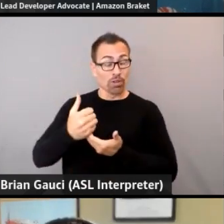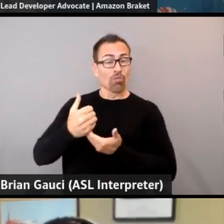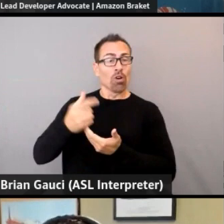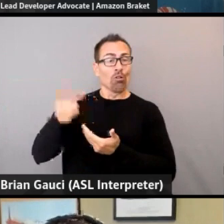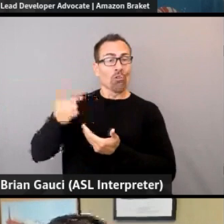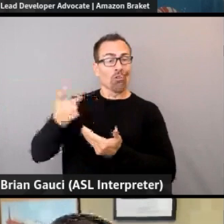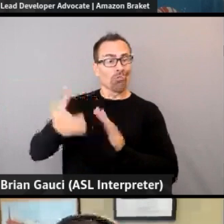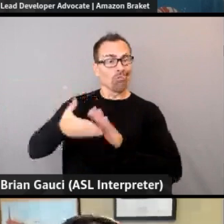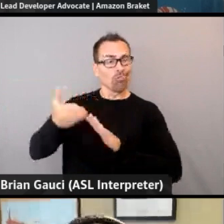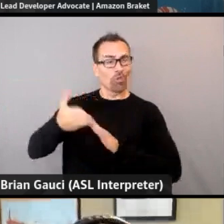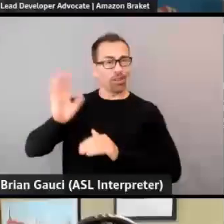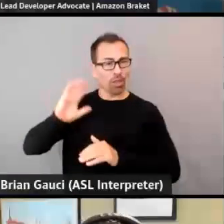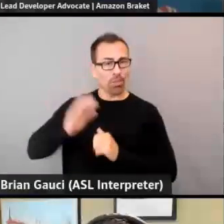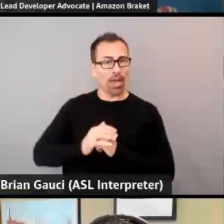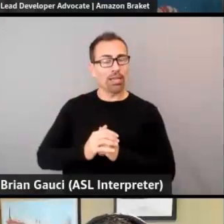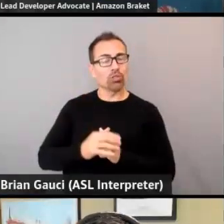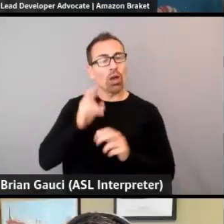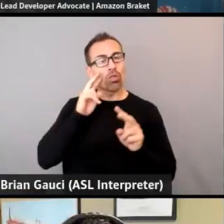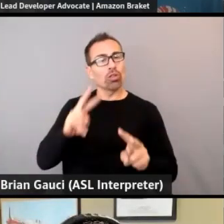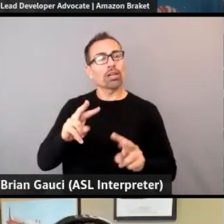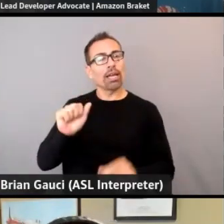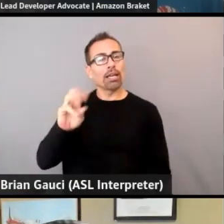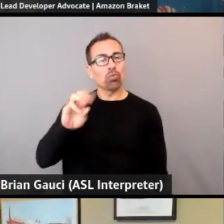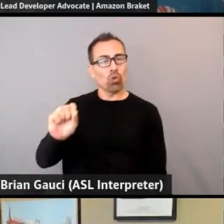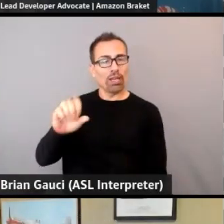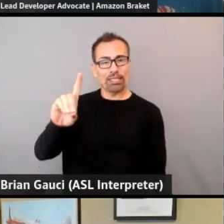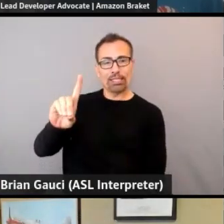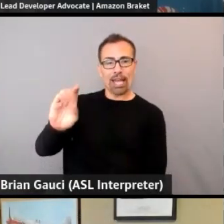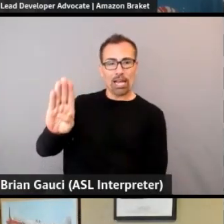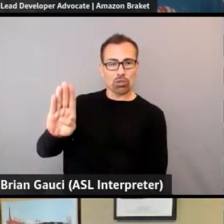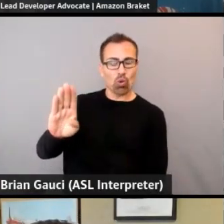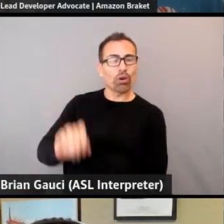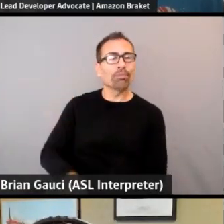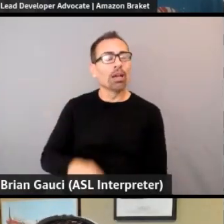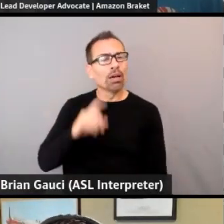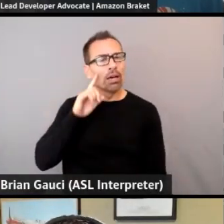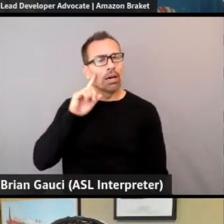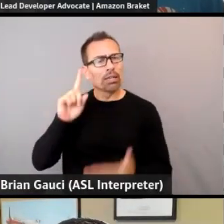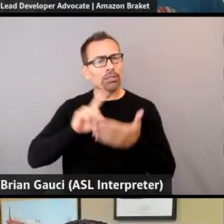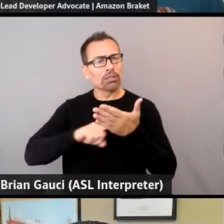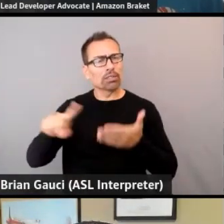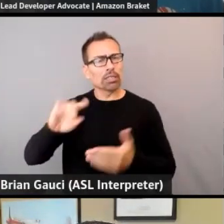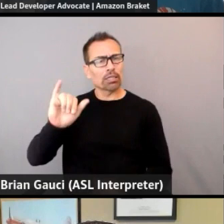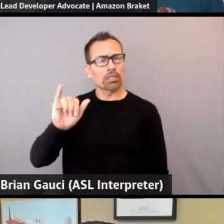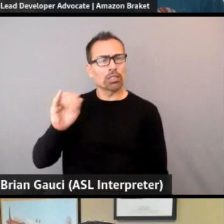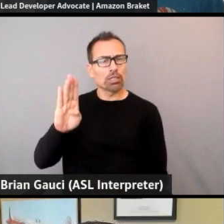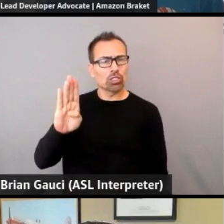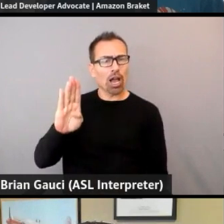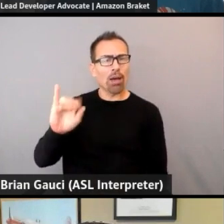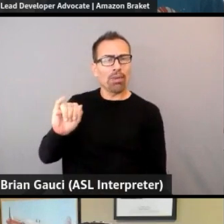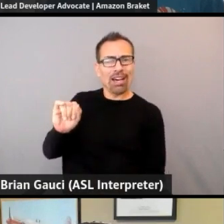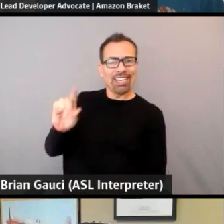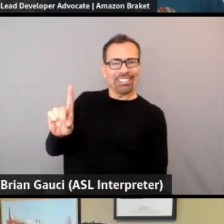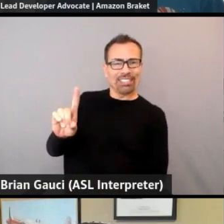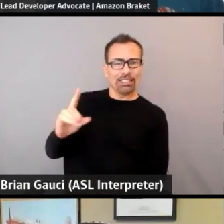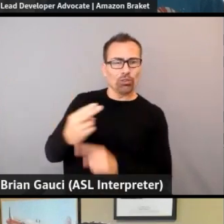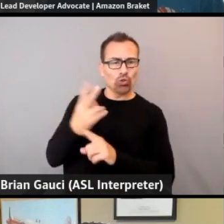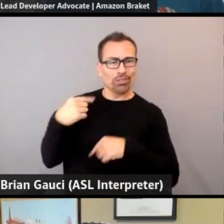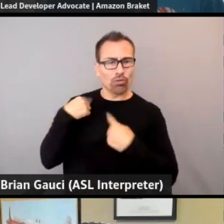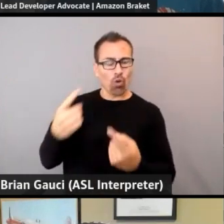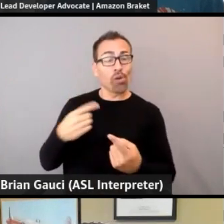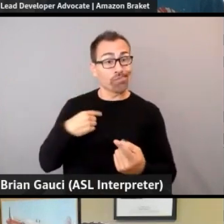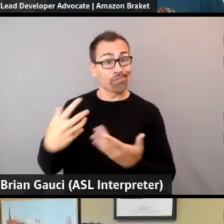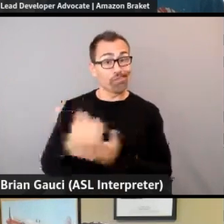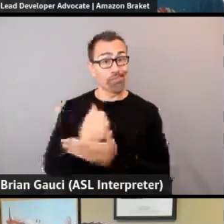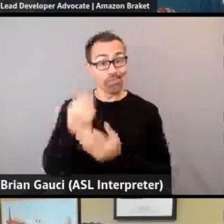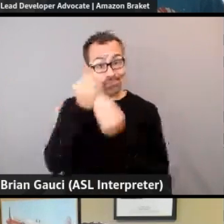my AWS dashboard, I check the job ID that I've been using for this, and I can retrieve that data again. And we can